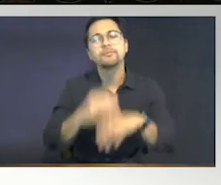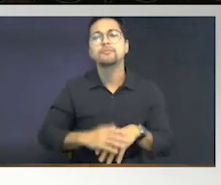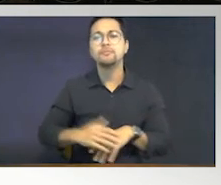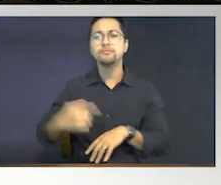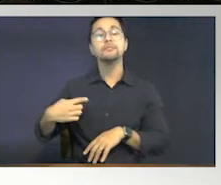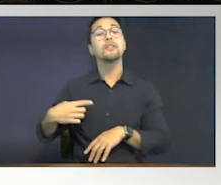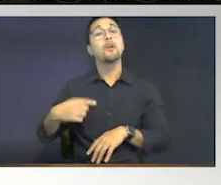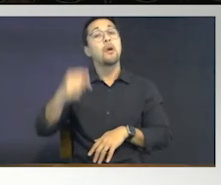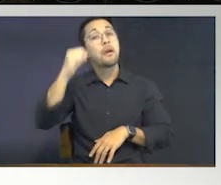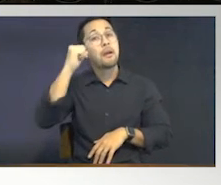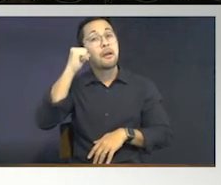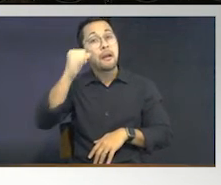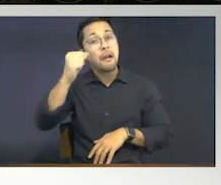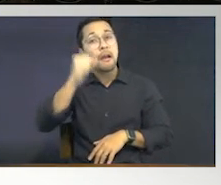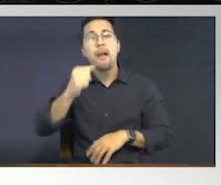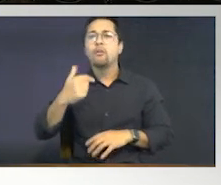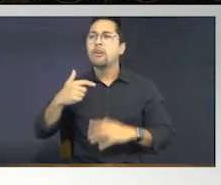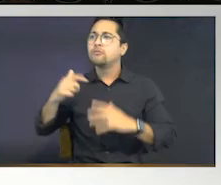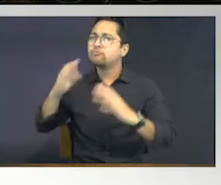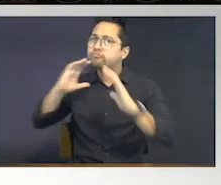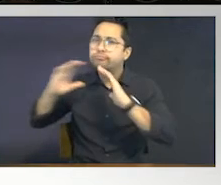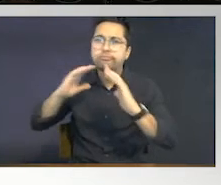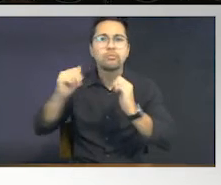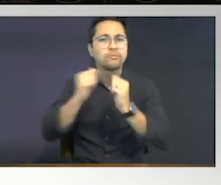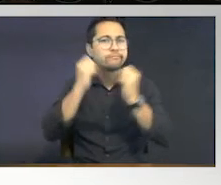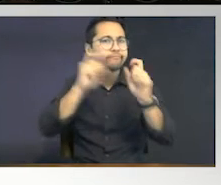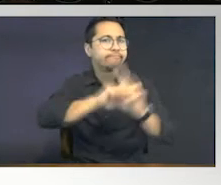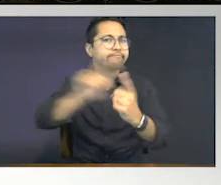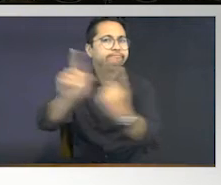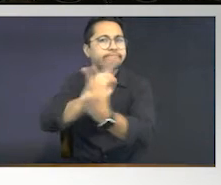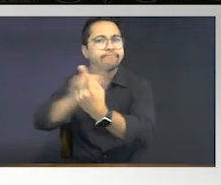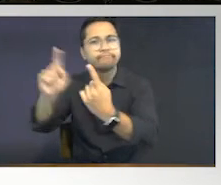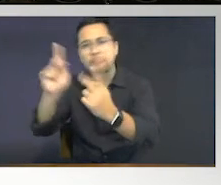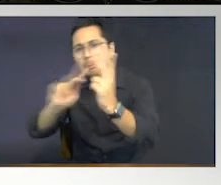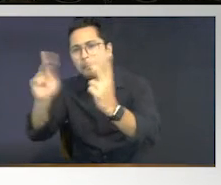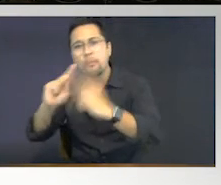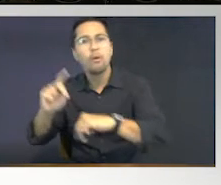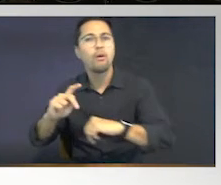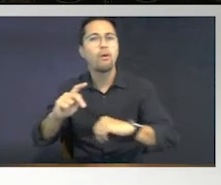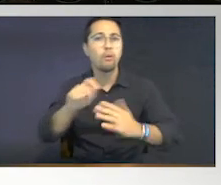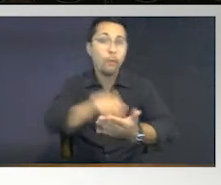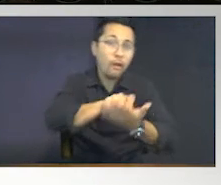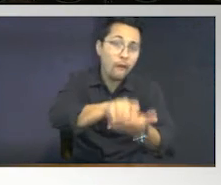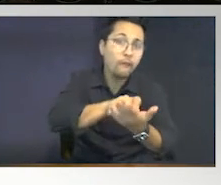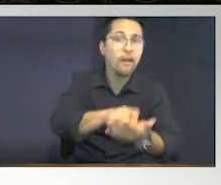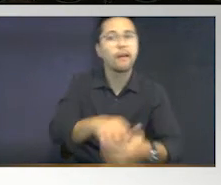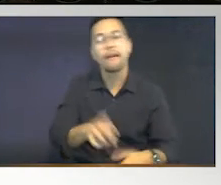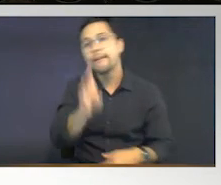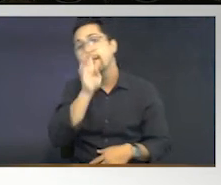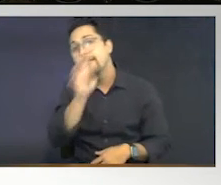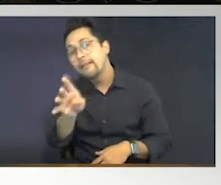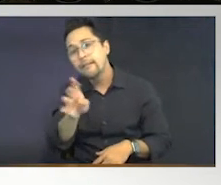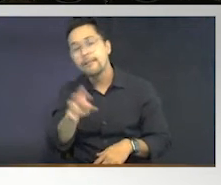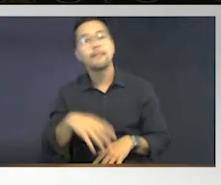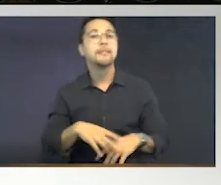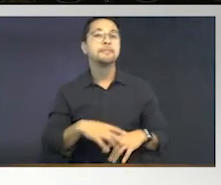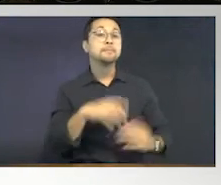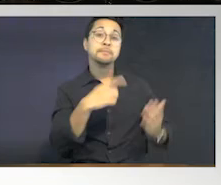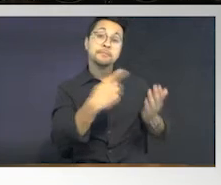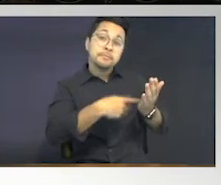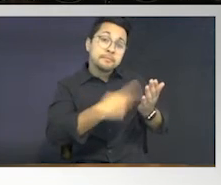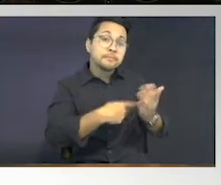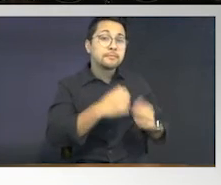day-to-day basis, sometimes verbally, sometimes in writing, and sometimes that nonverbal